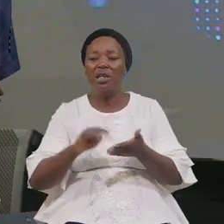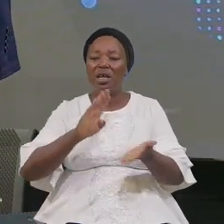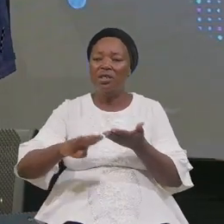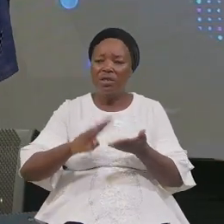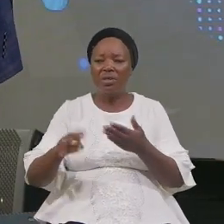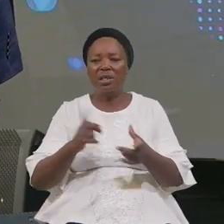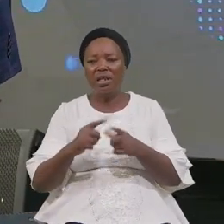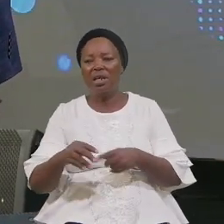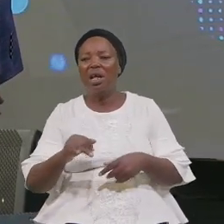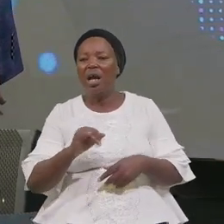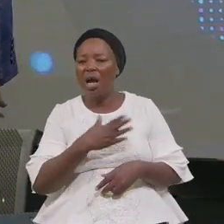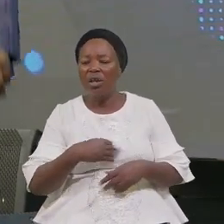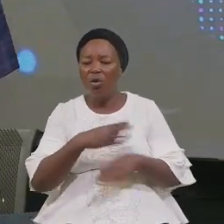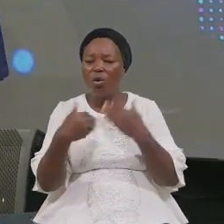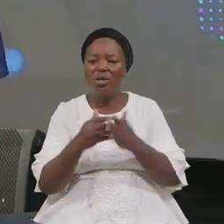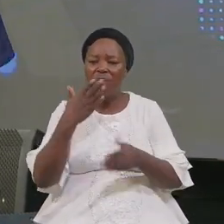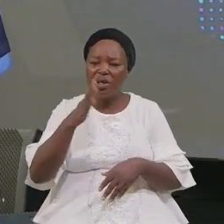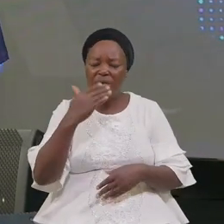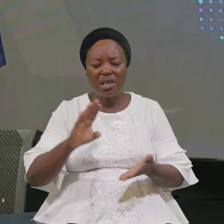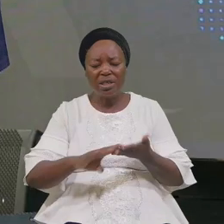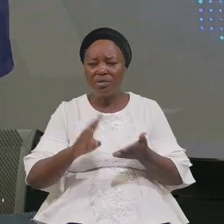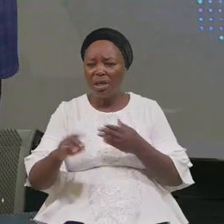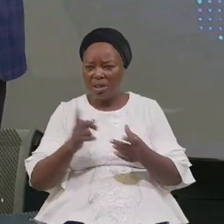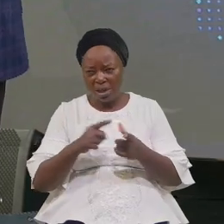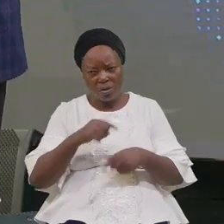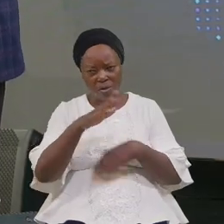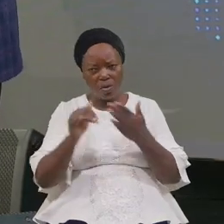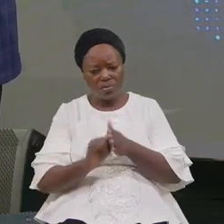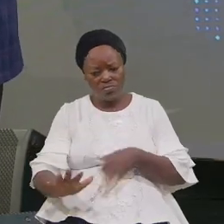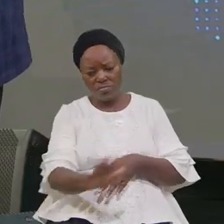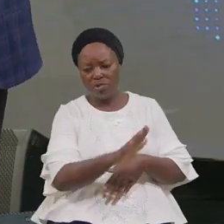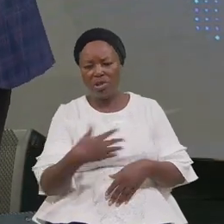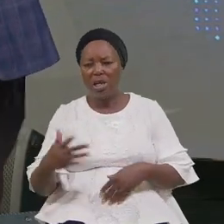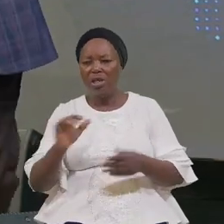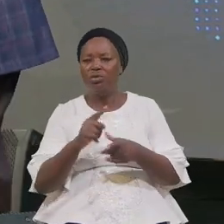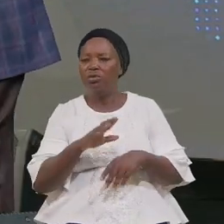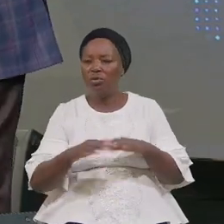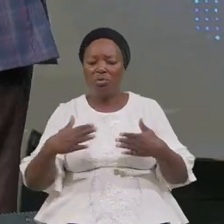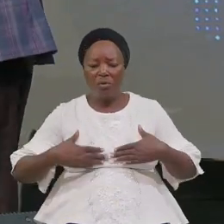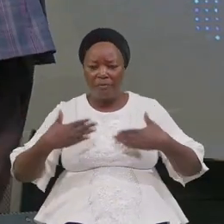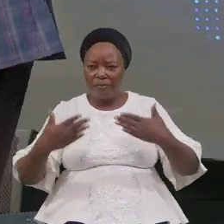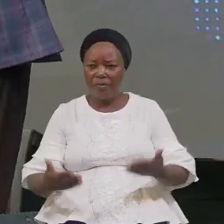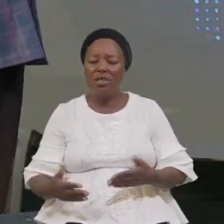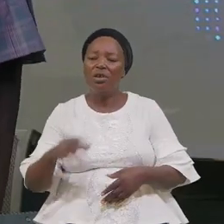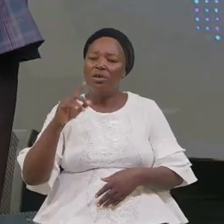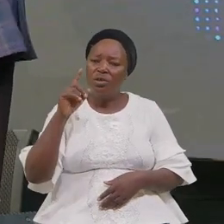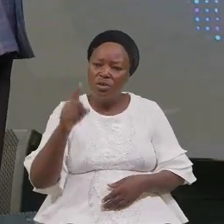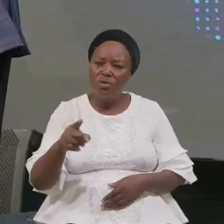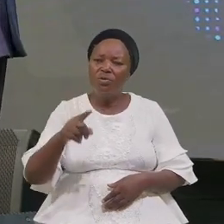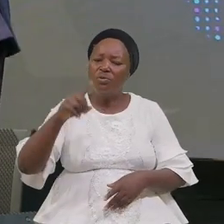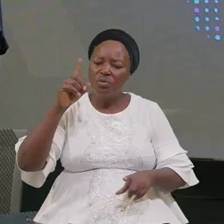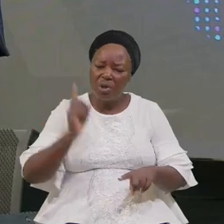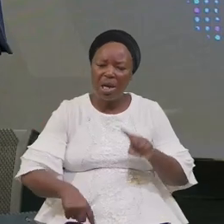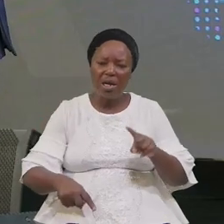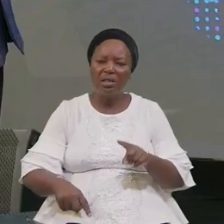lame excuses. All those sins you don't confess, you can